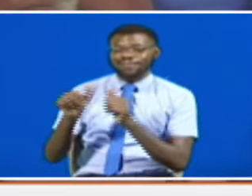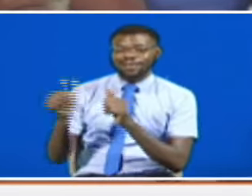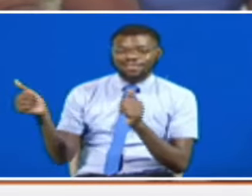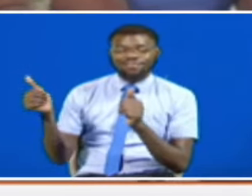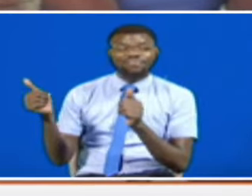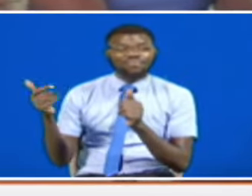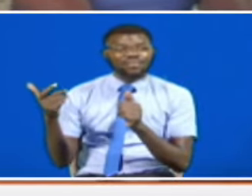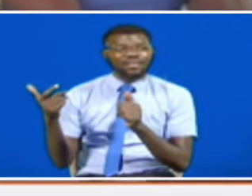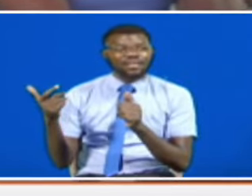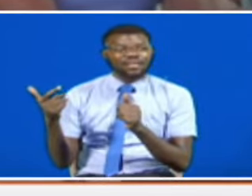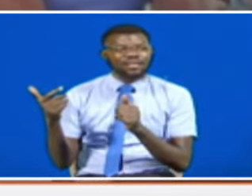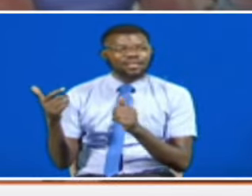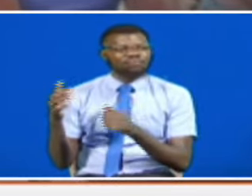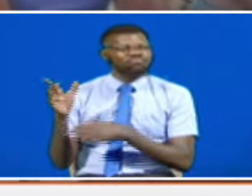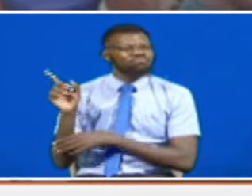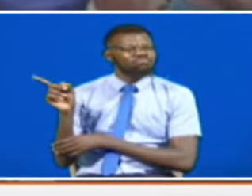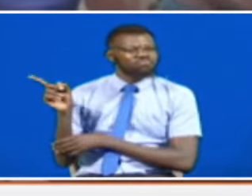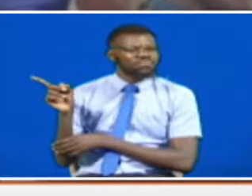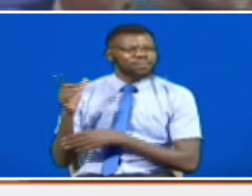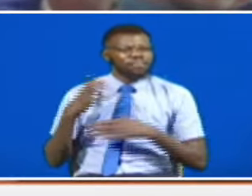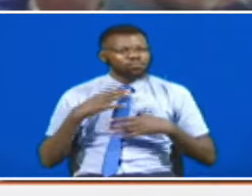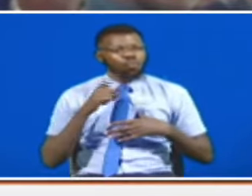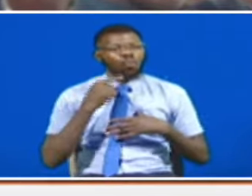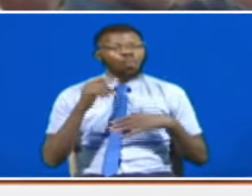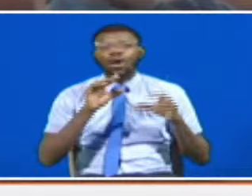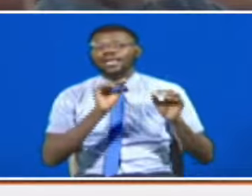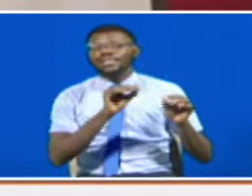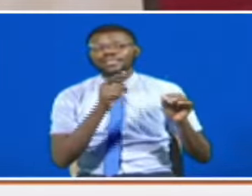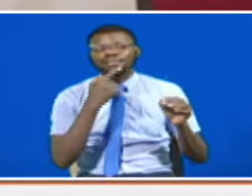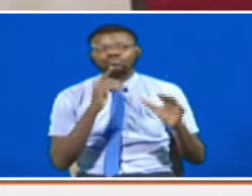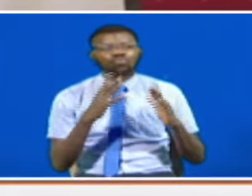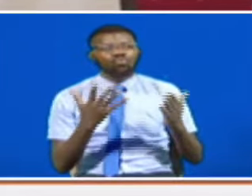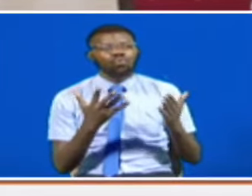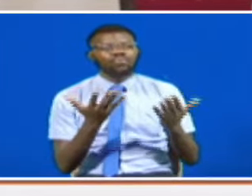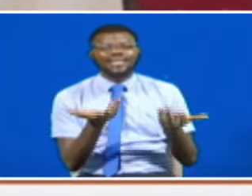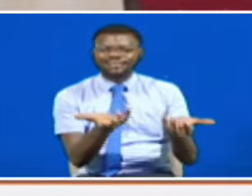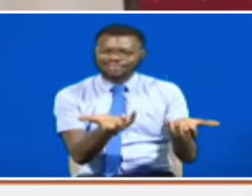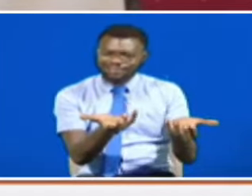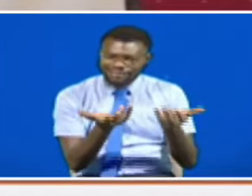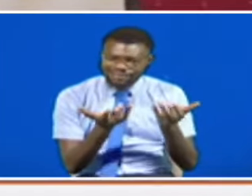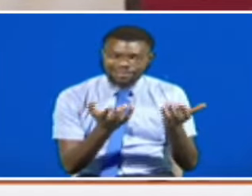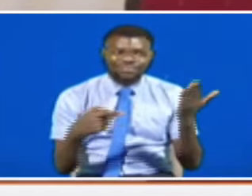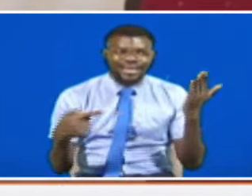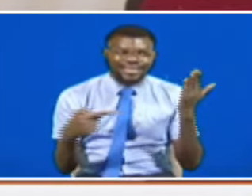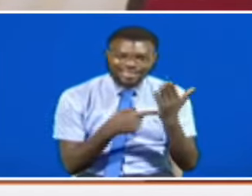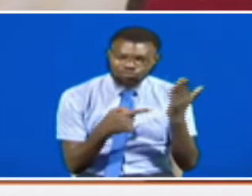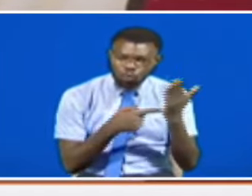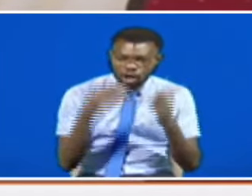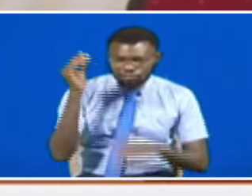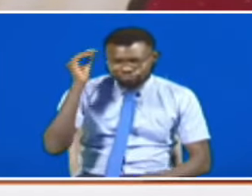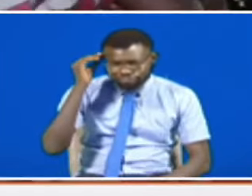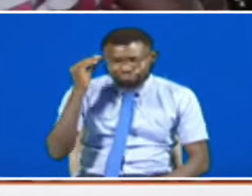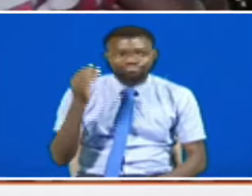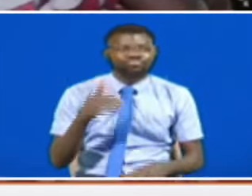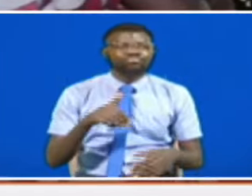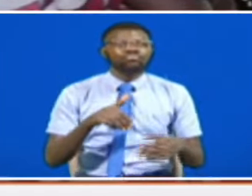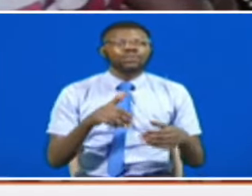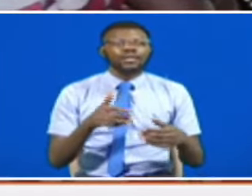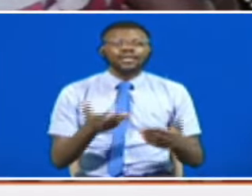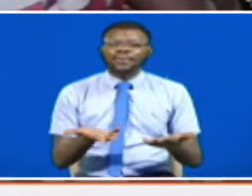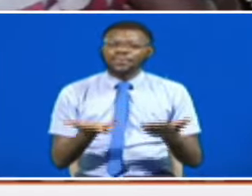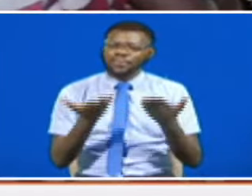of TVET emphasized the need for Kenya to upgrade technical courses to achieve Vision 2030's goal of becoming